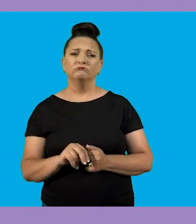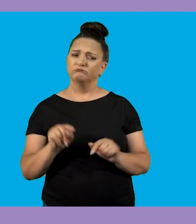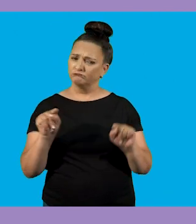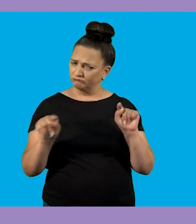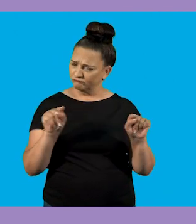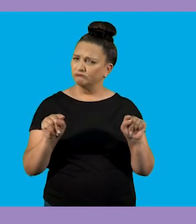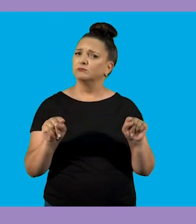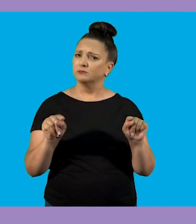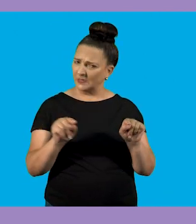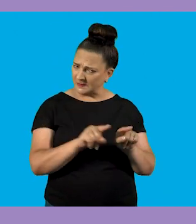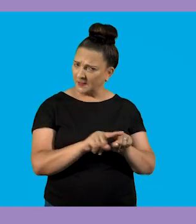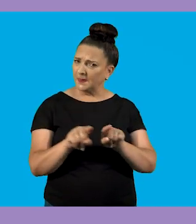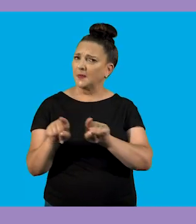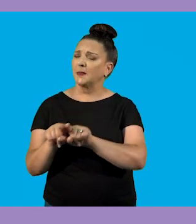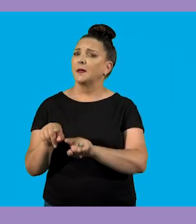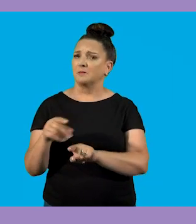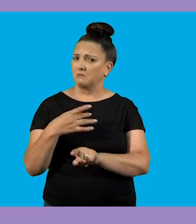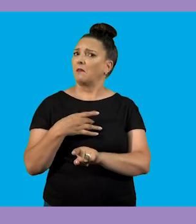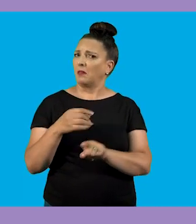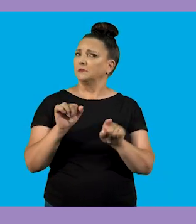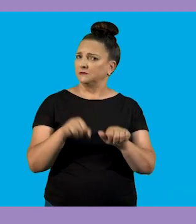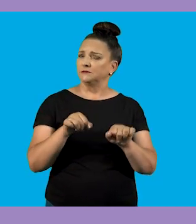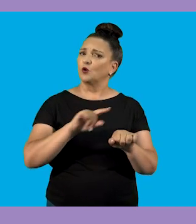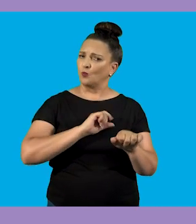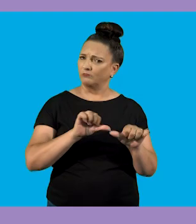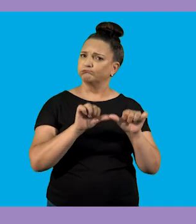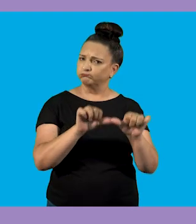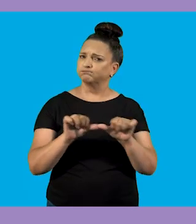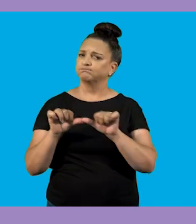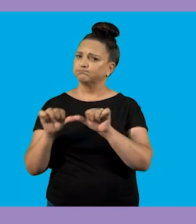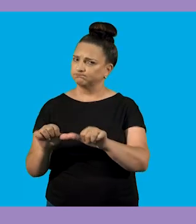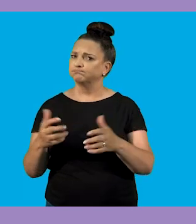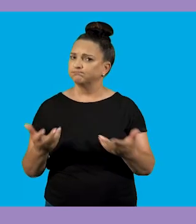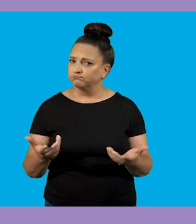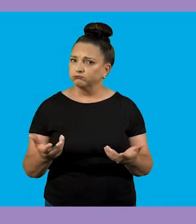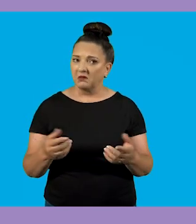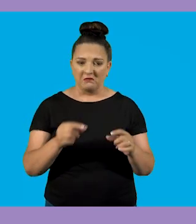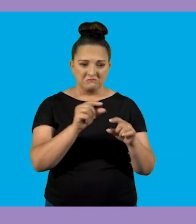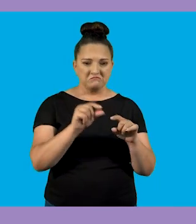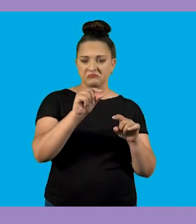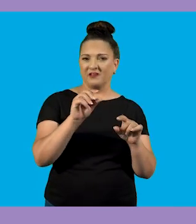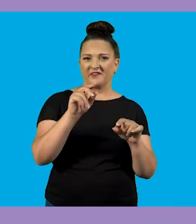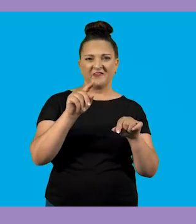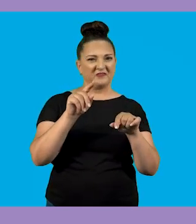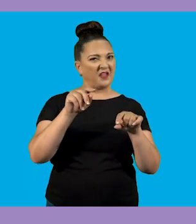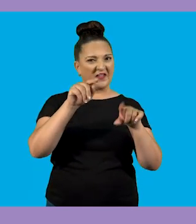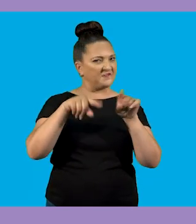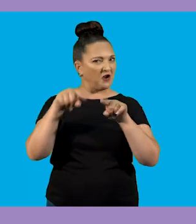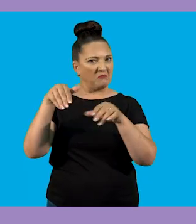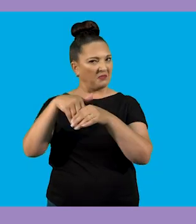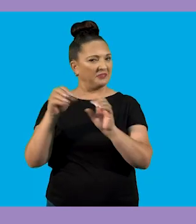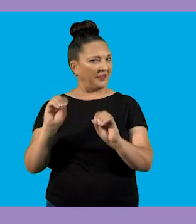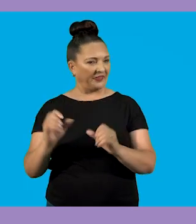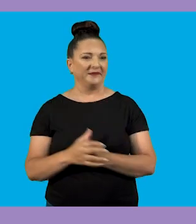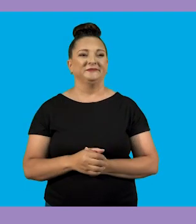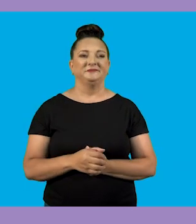4, and those are also like terms. Why? Because they are both constants. They do not have any variables